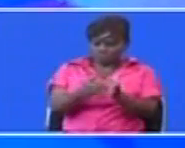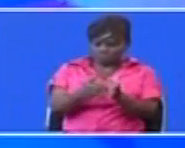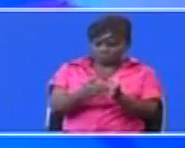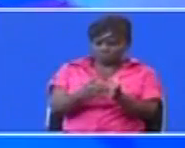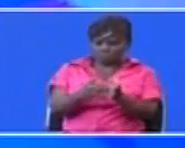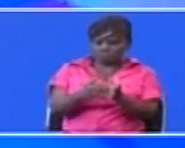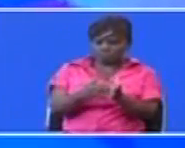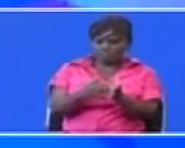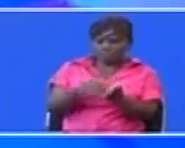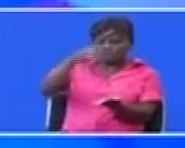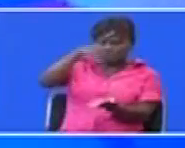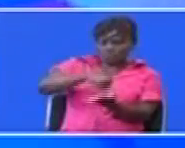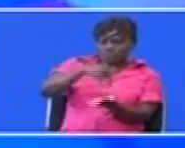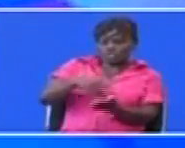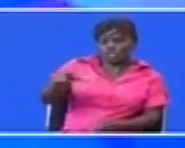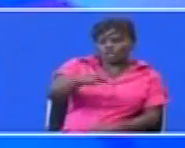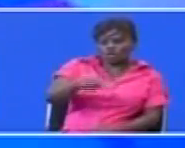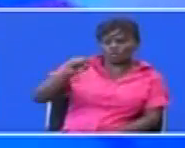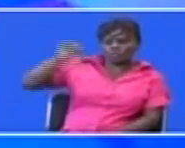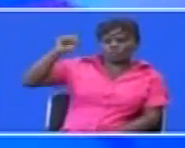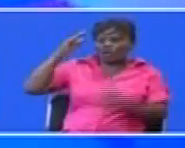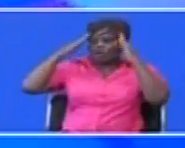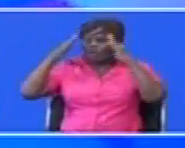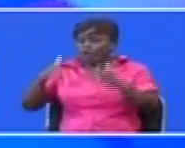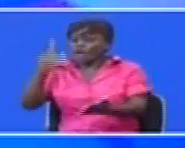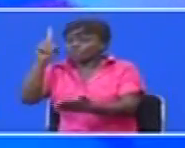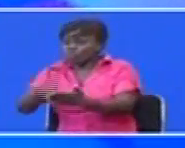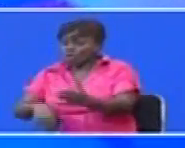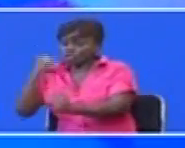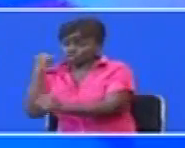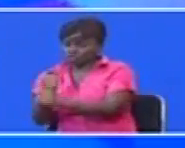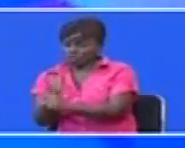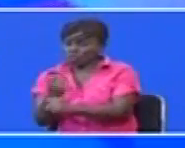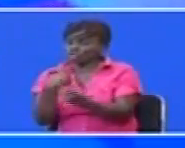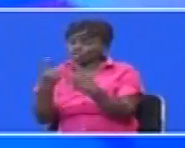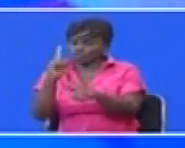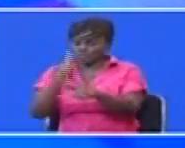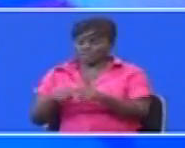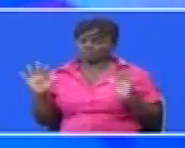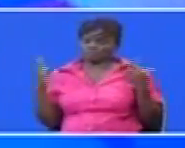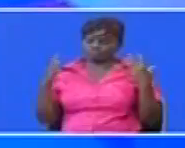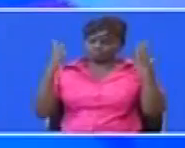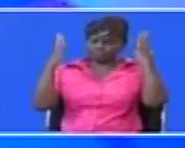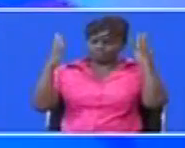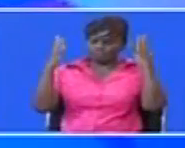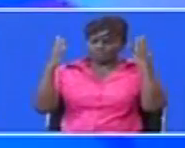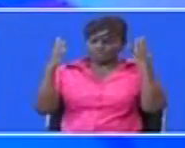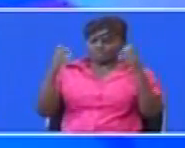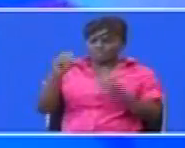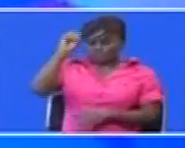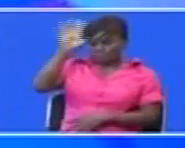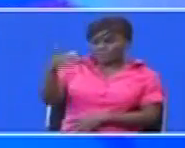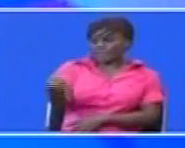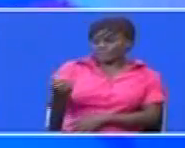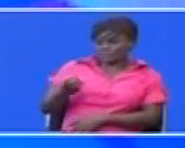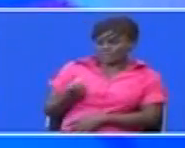called indulging in local politics and focus more on his duties. The governor was speaking during the Jamhuri Day ceremony in Kiambu, where he